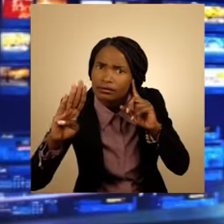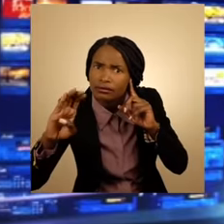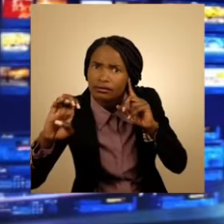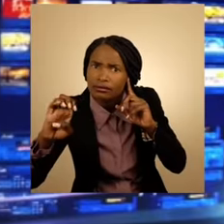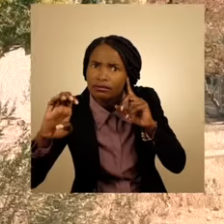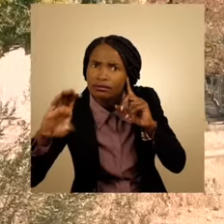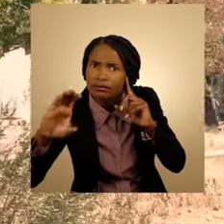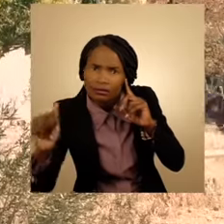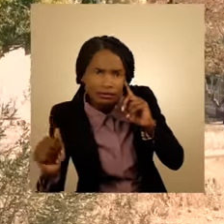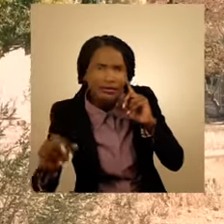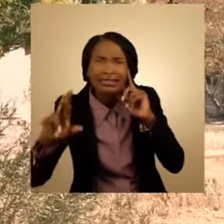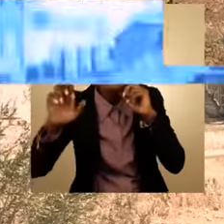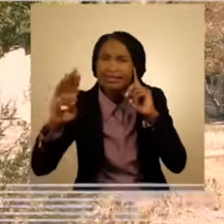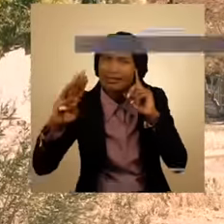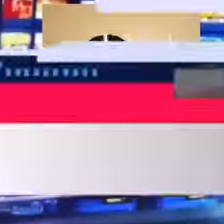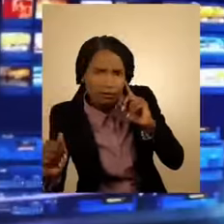Rebecca?